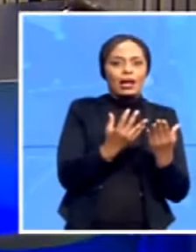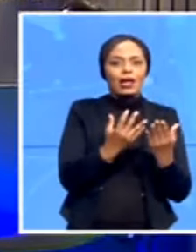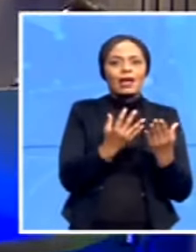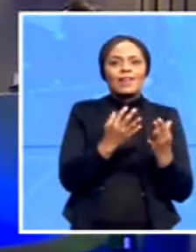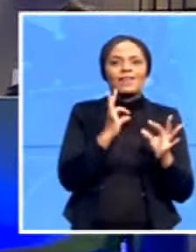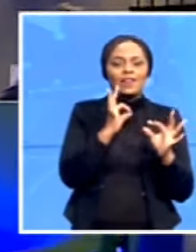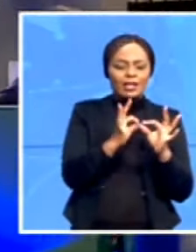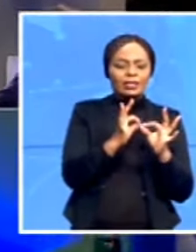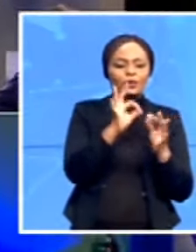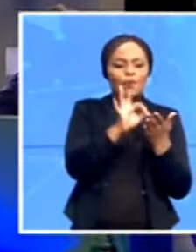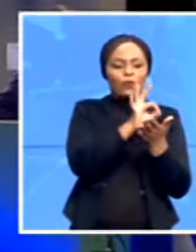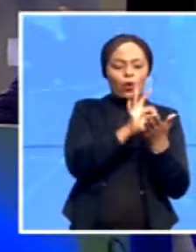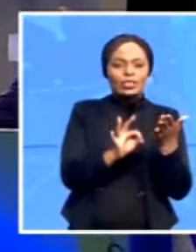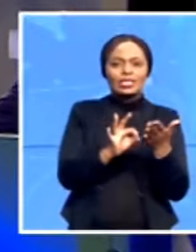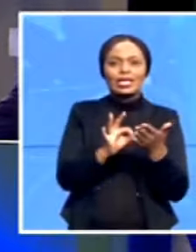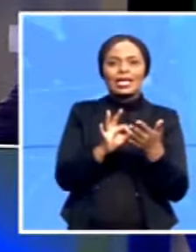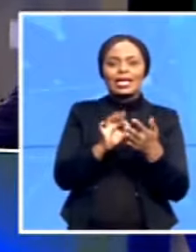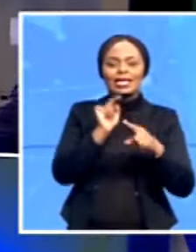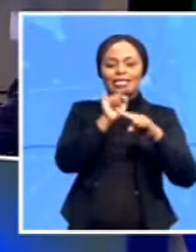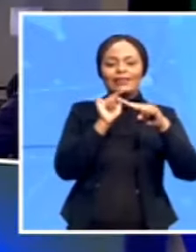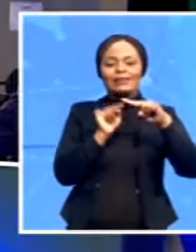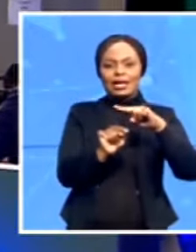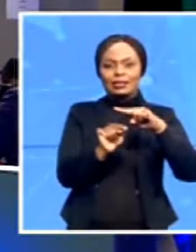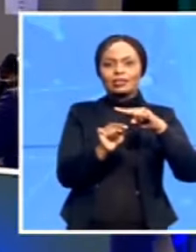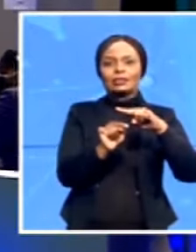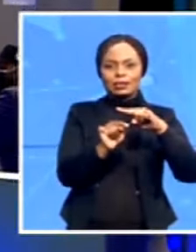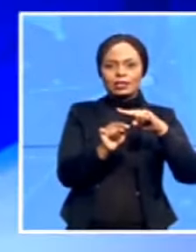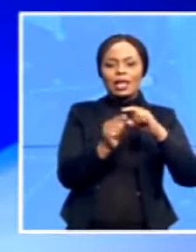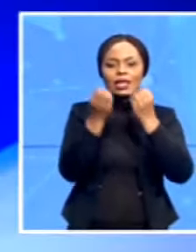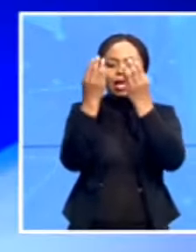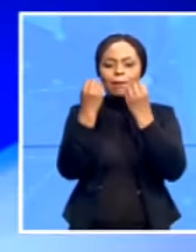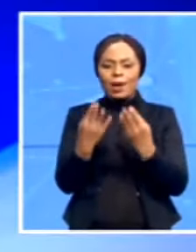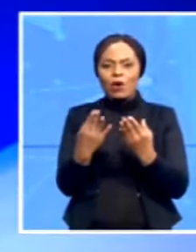of registered voters plus 1, and then that gives you a quota